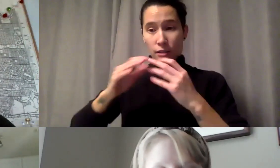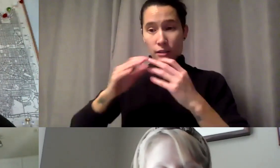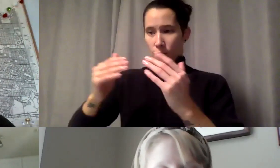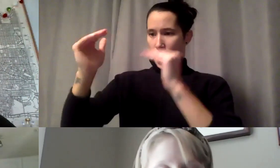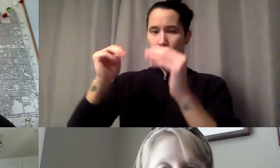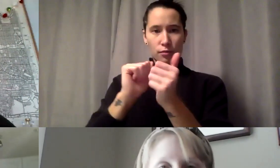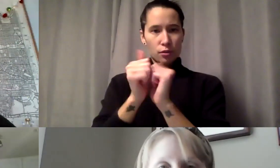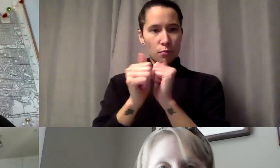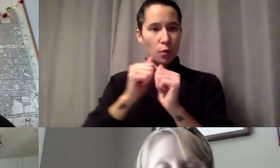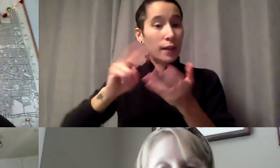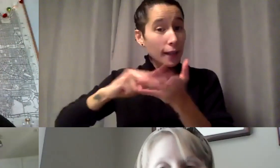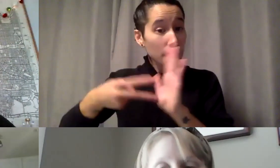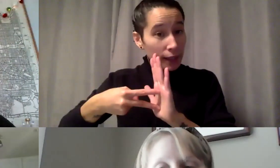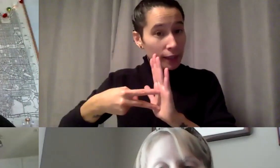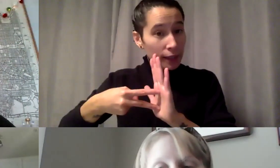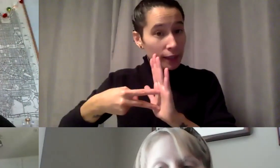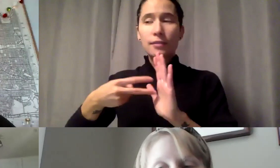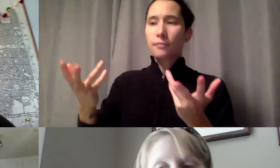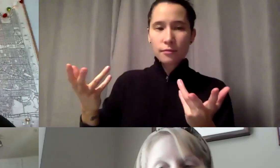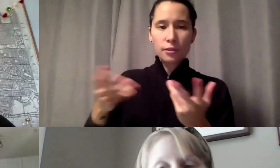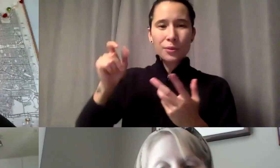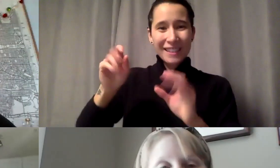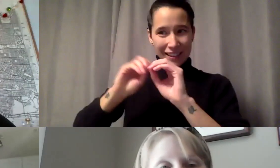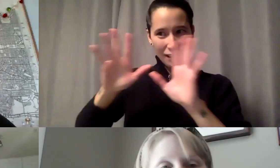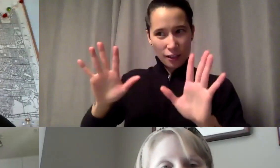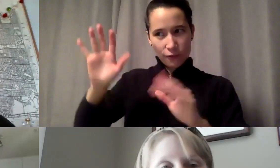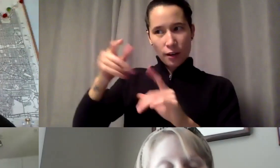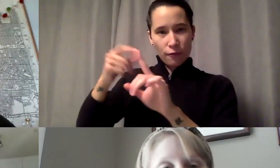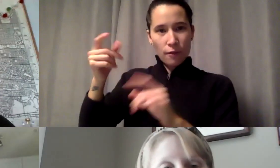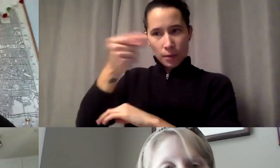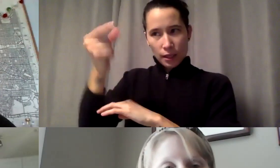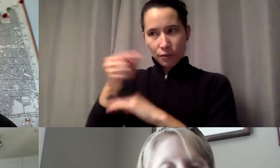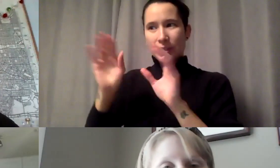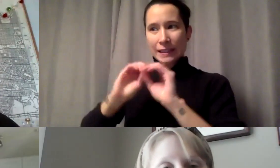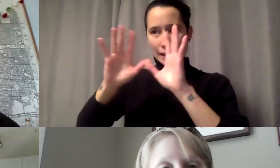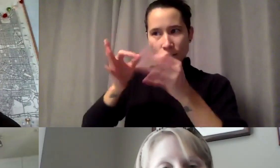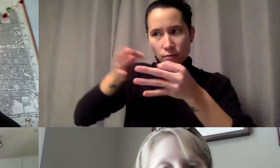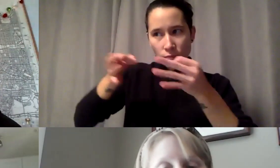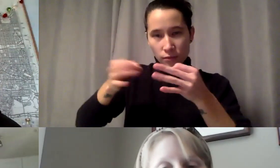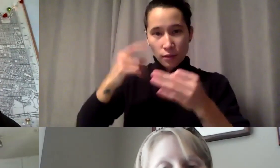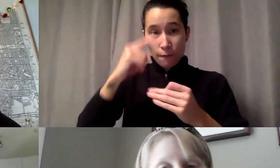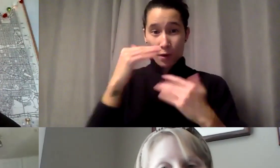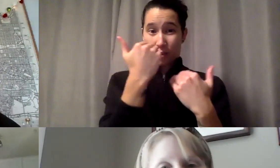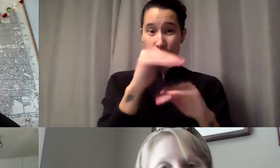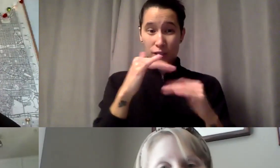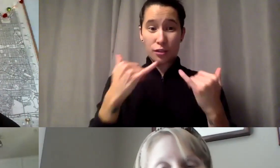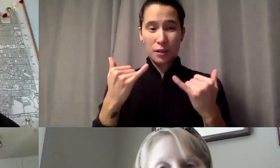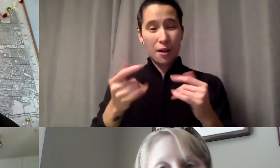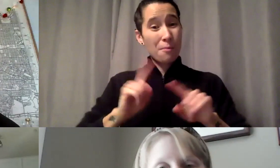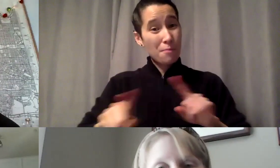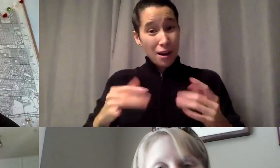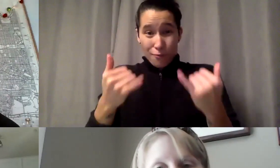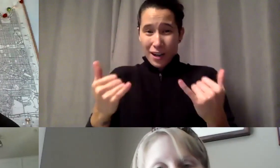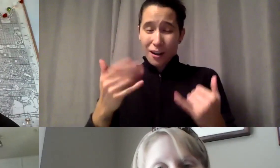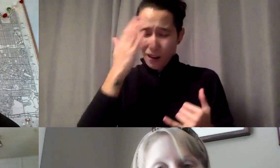to talk about, is what that number is and what that definition is. That will set clarity for the restrictions we're in right now. But in the meantime, it's confusing.